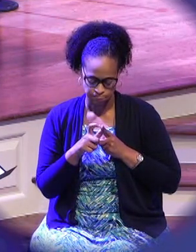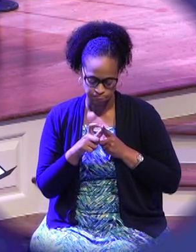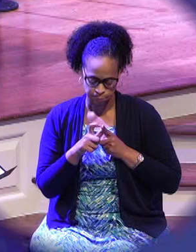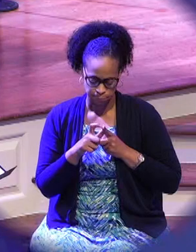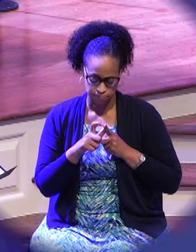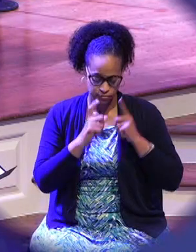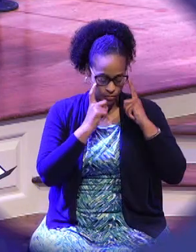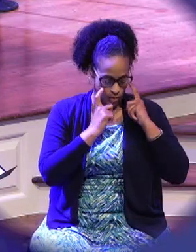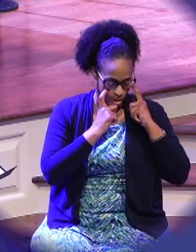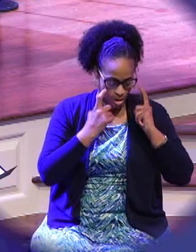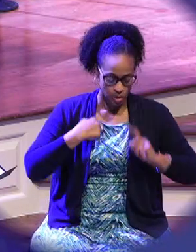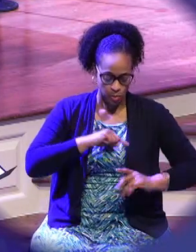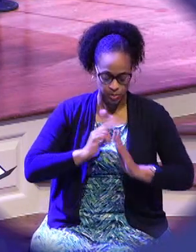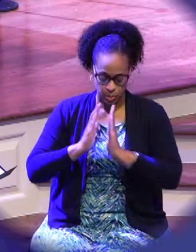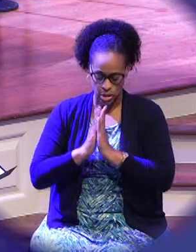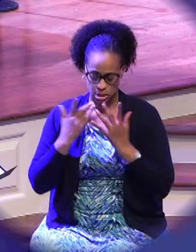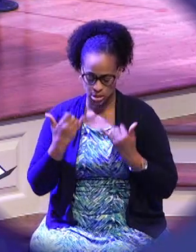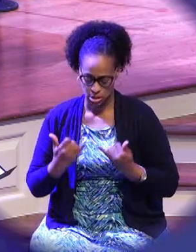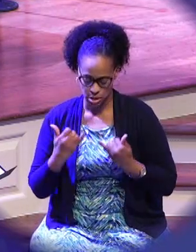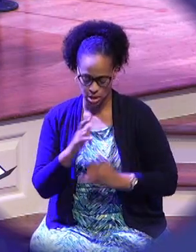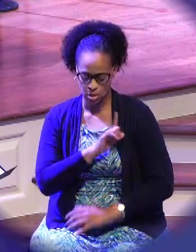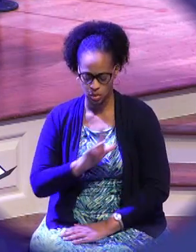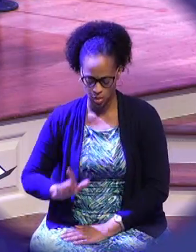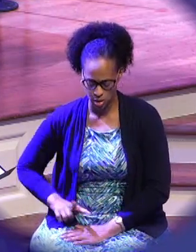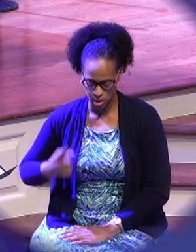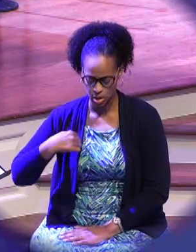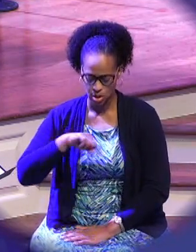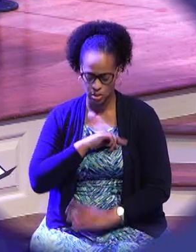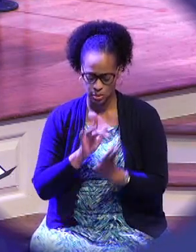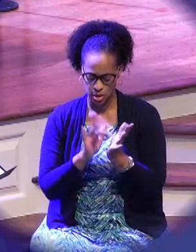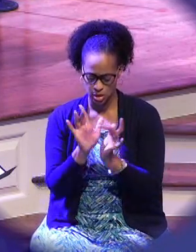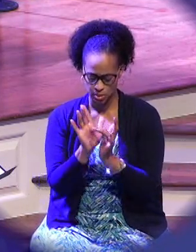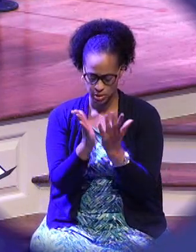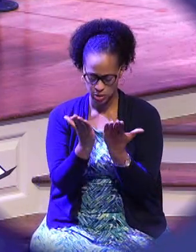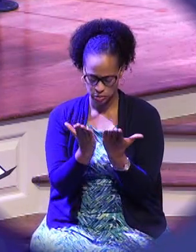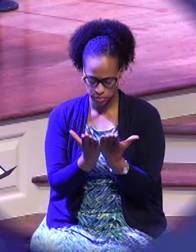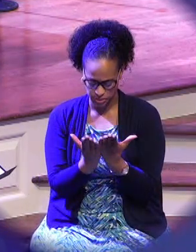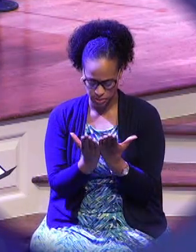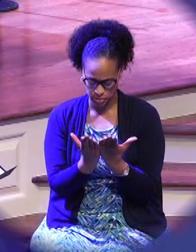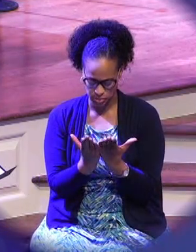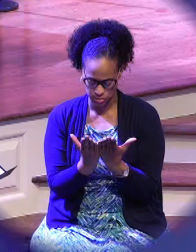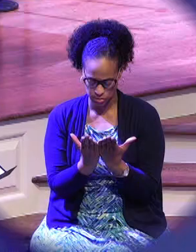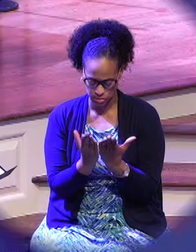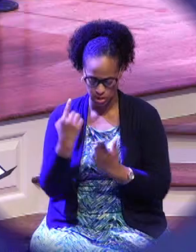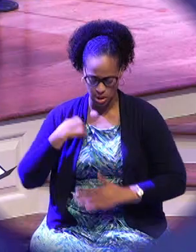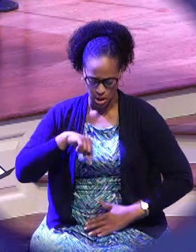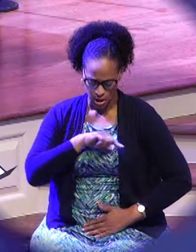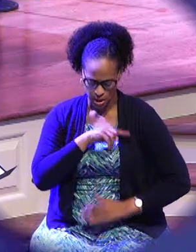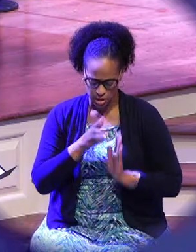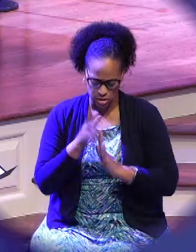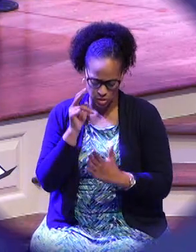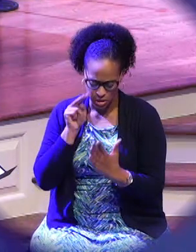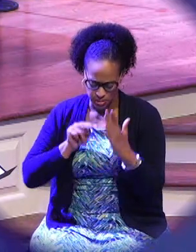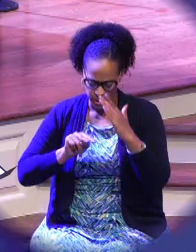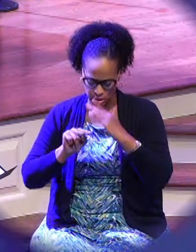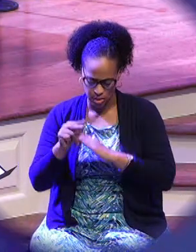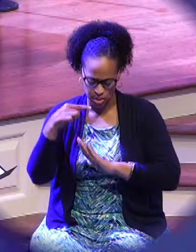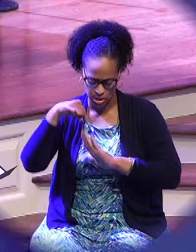And so, Lord, we pray today that as we open your scripture, as we peer into the